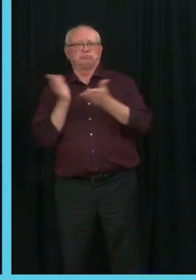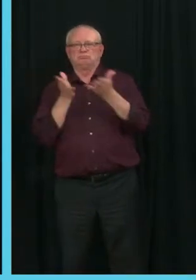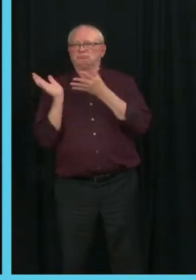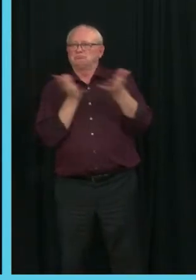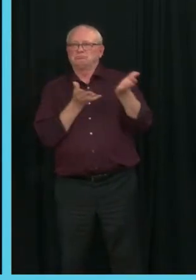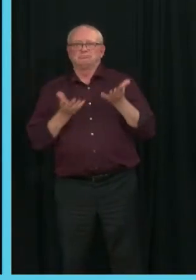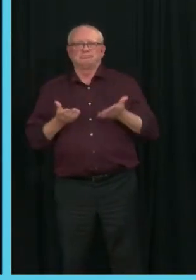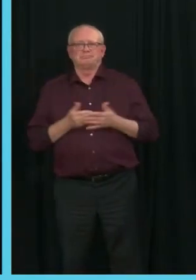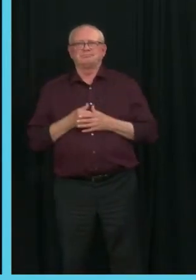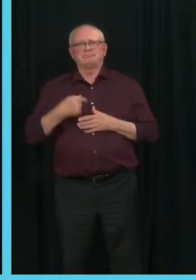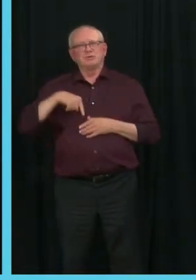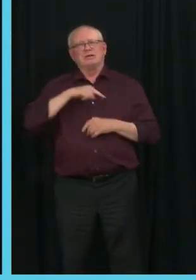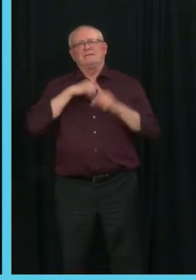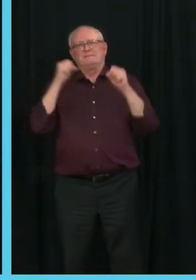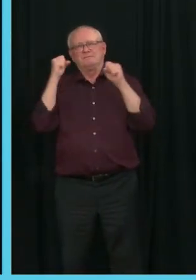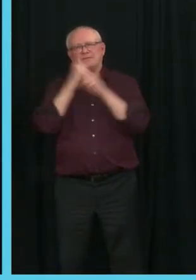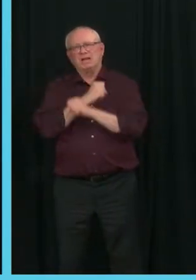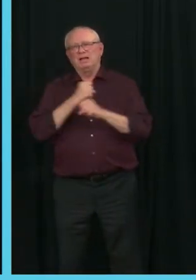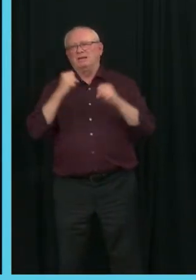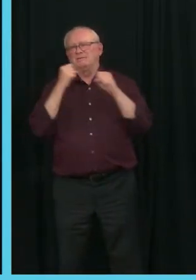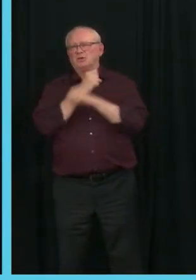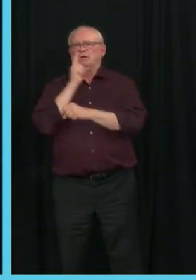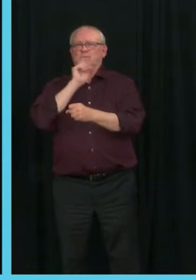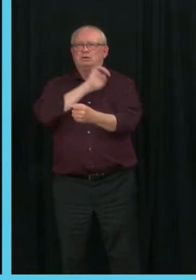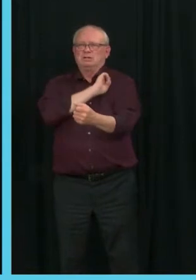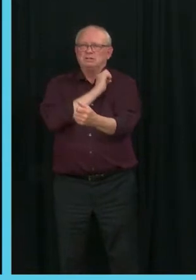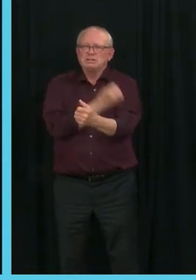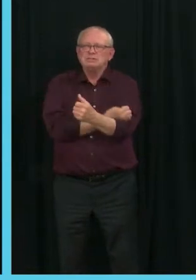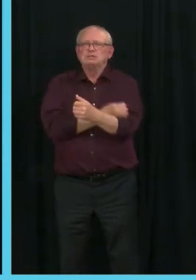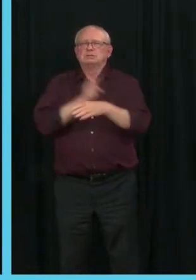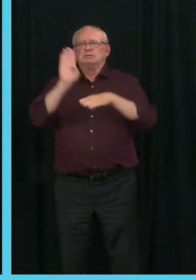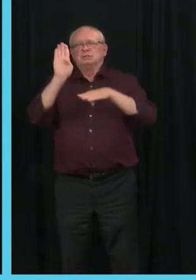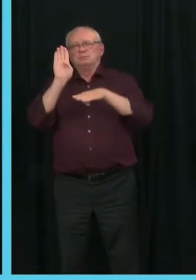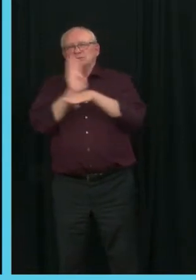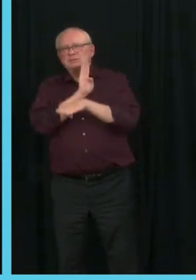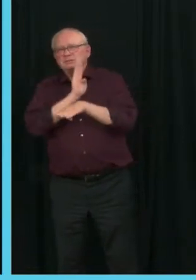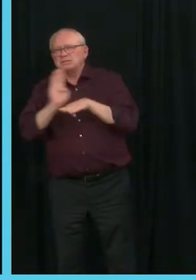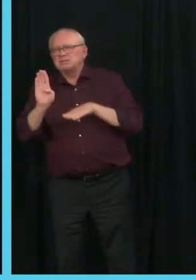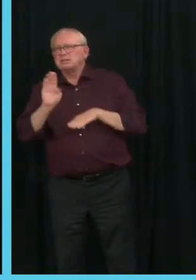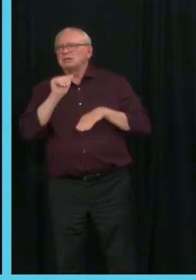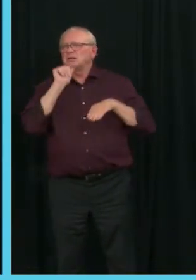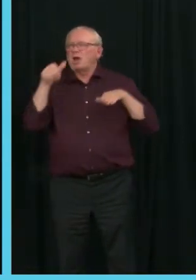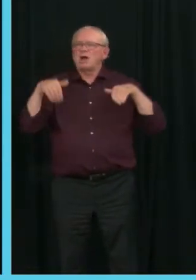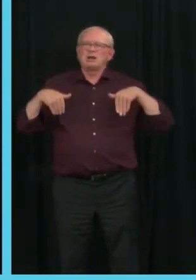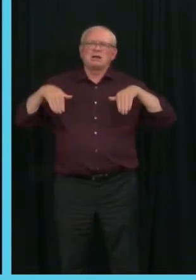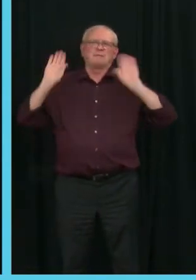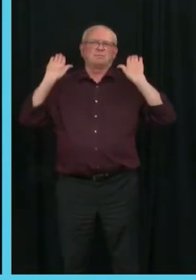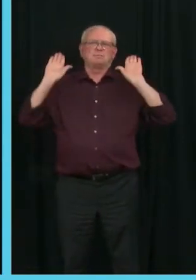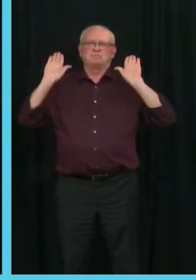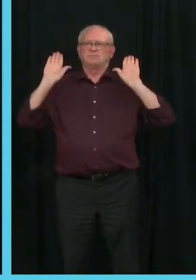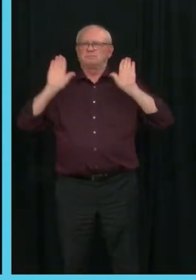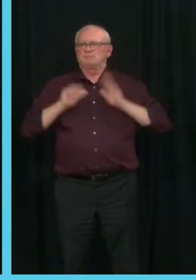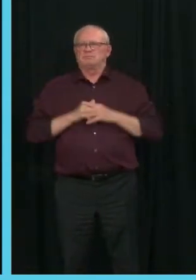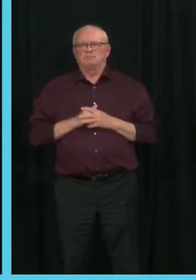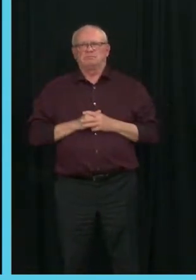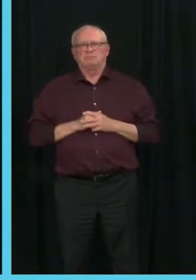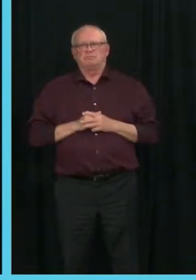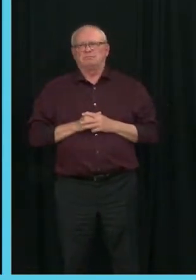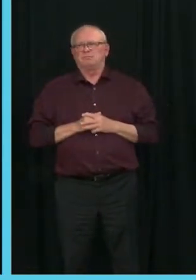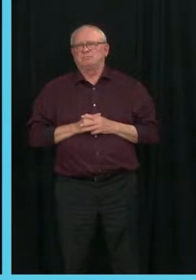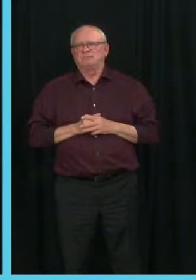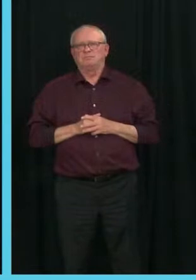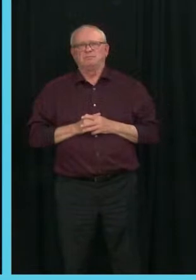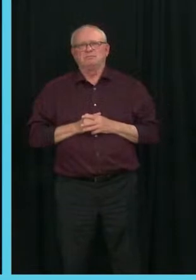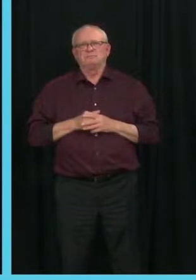energy sector, to create facts, not to surrender. And I'll just say this, we helped with that